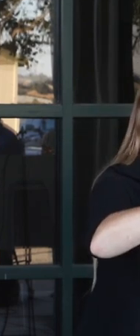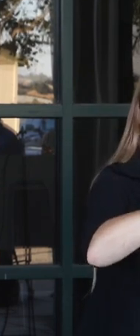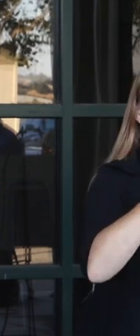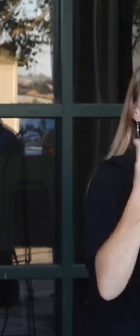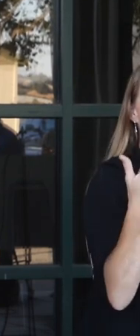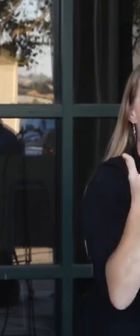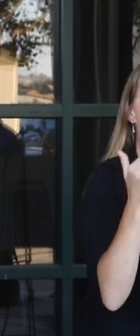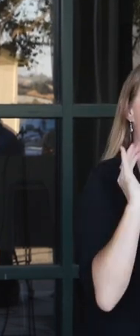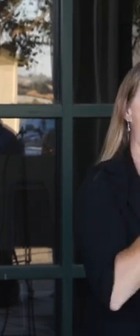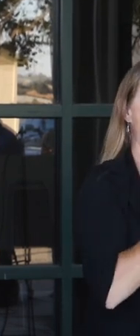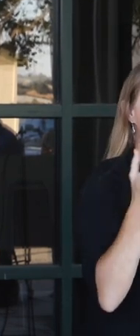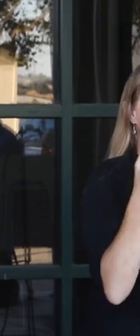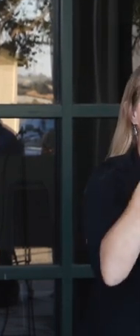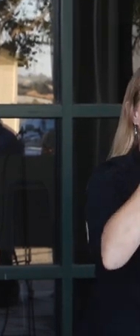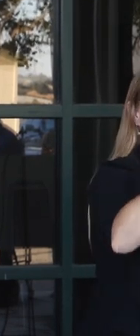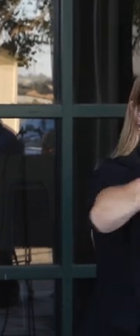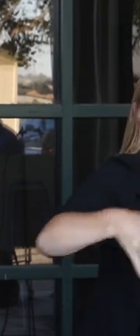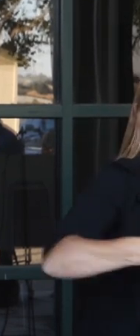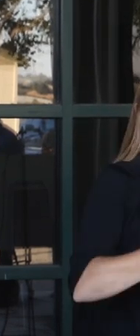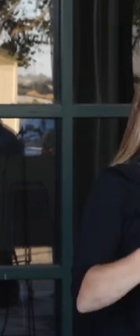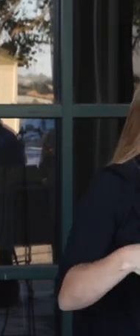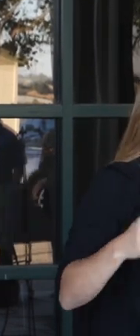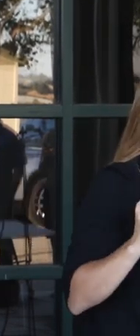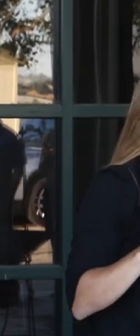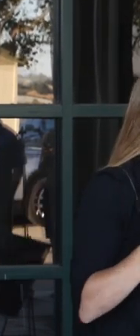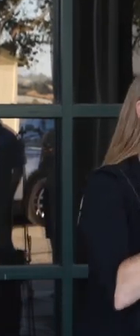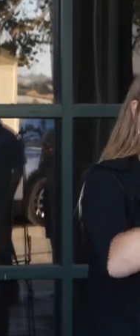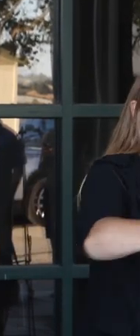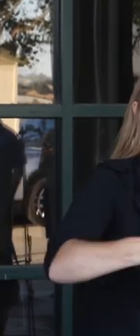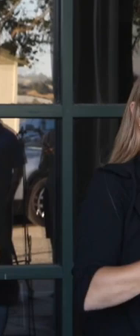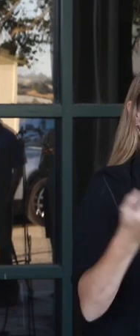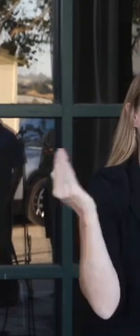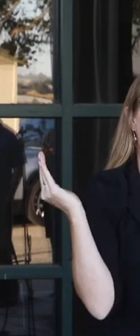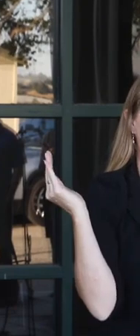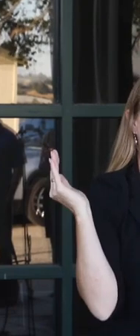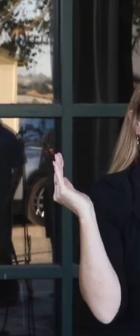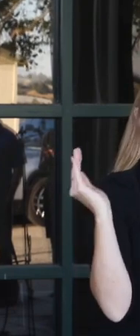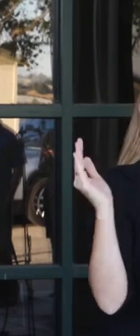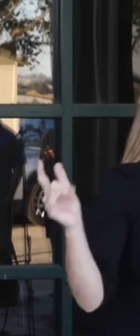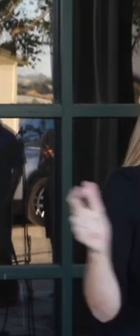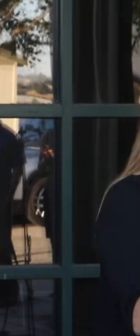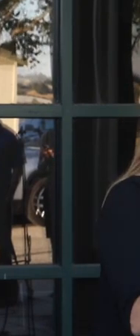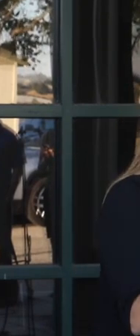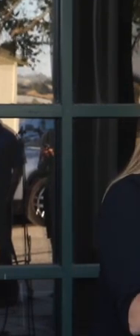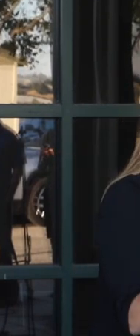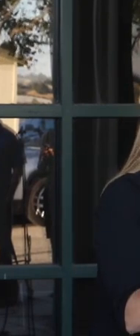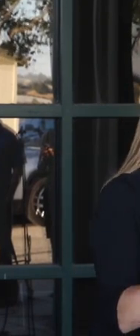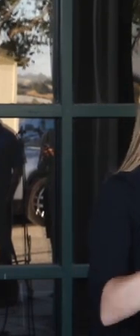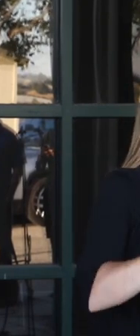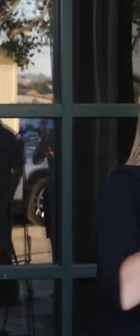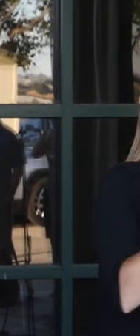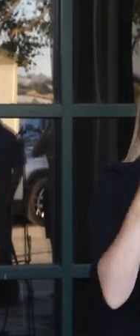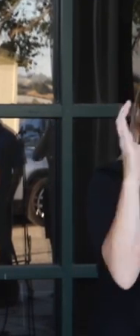smaller area to begin searching and apprehending the suspect.